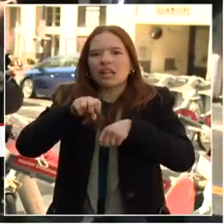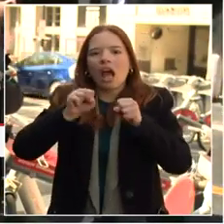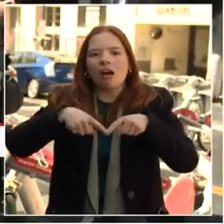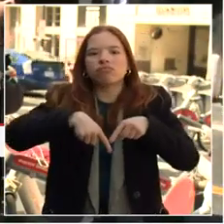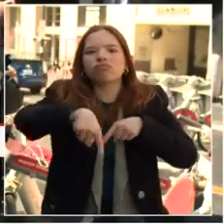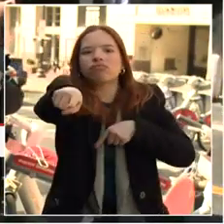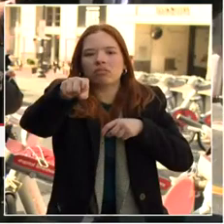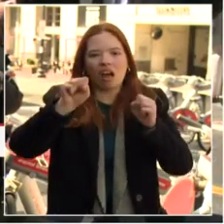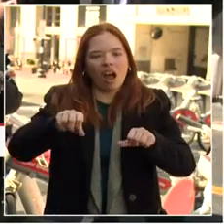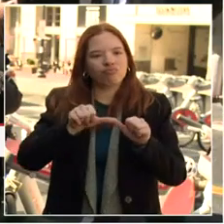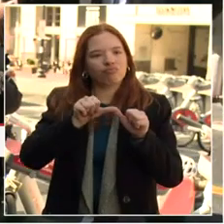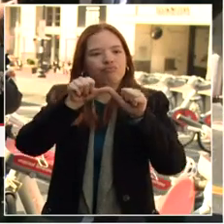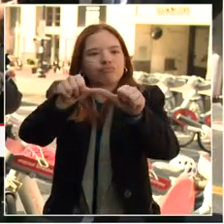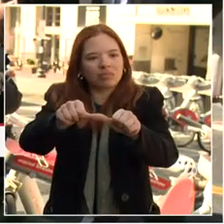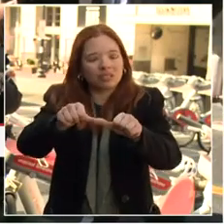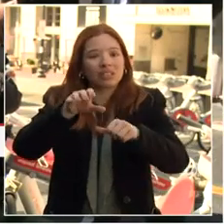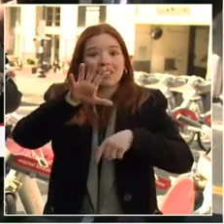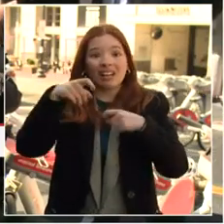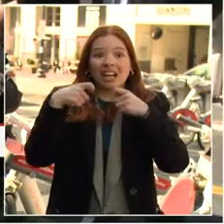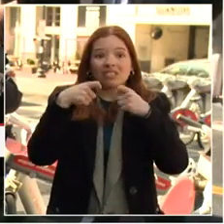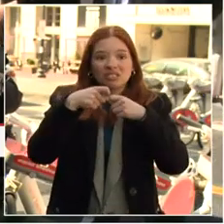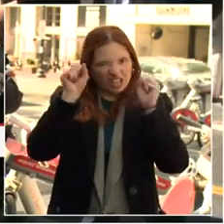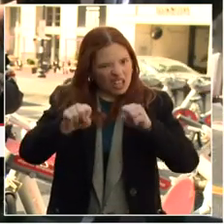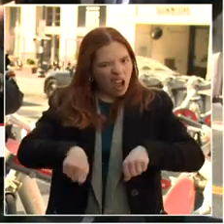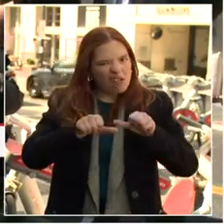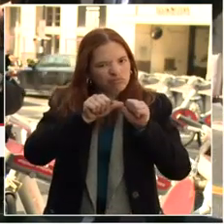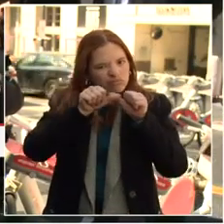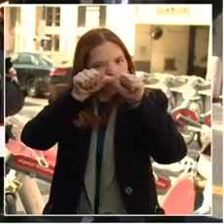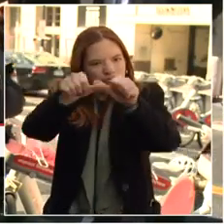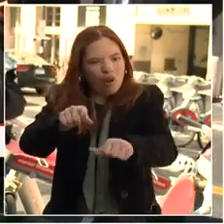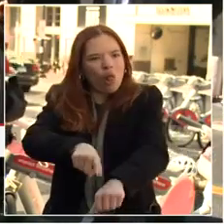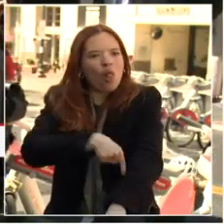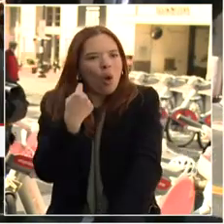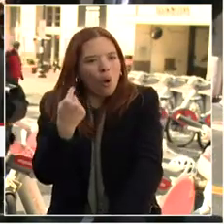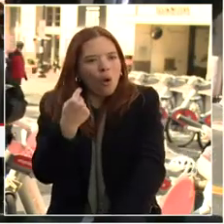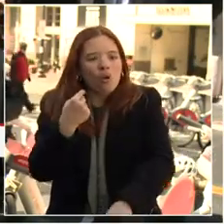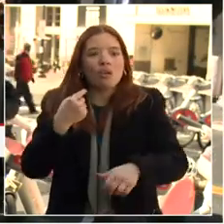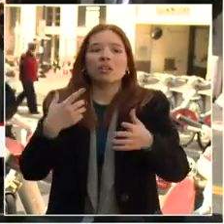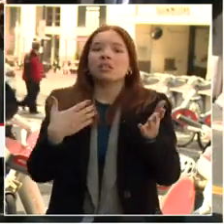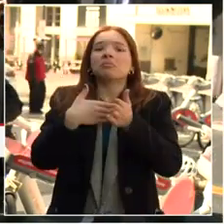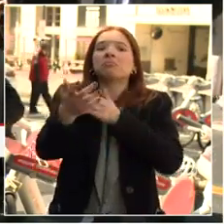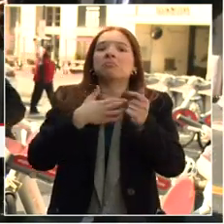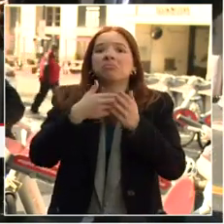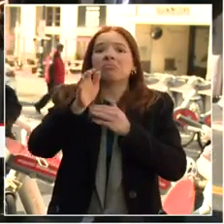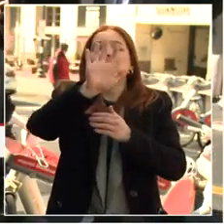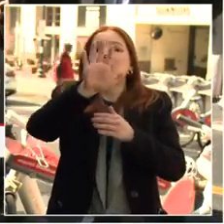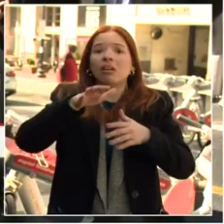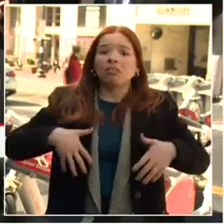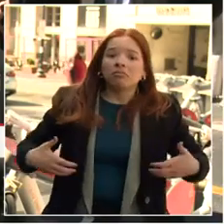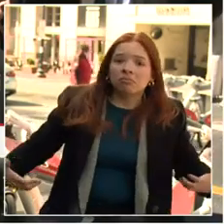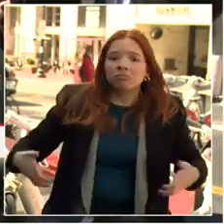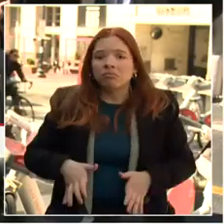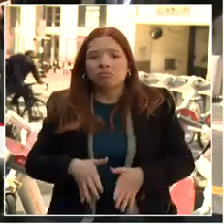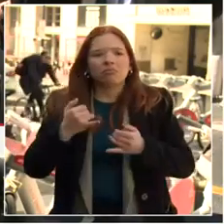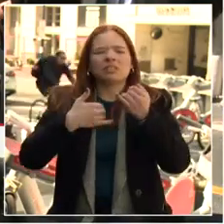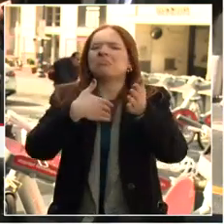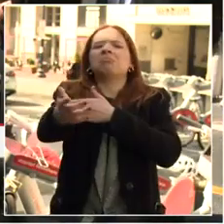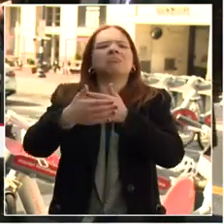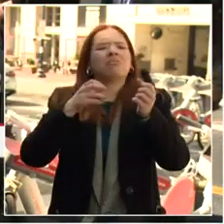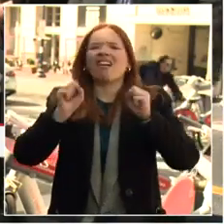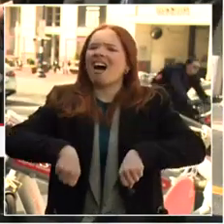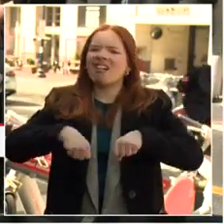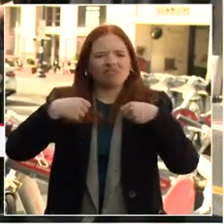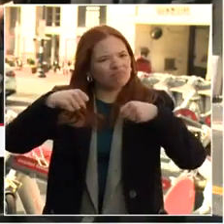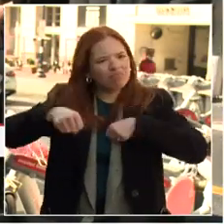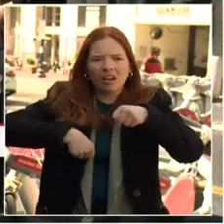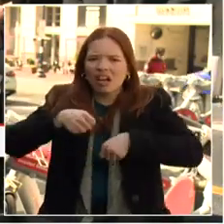to serve people of all sizes. And it's full of new safety features, including bright lights and retroreflective paint for better